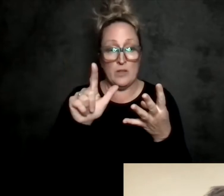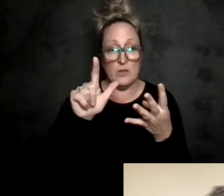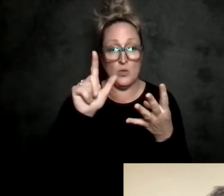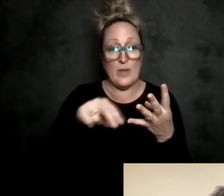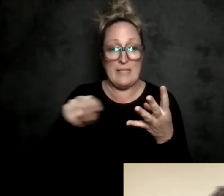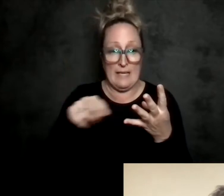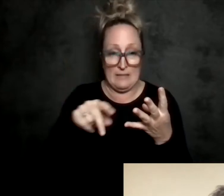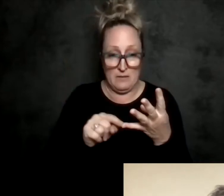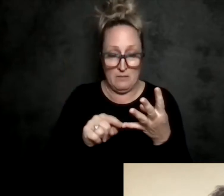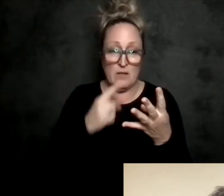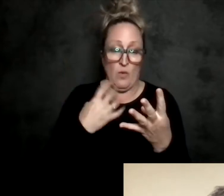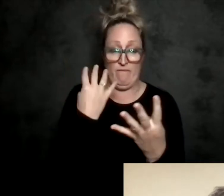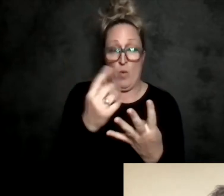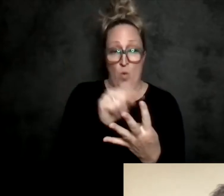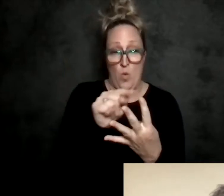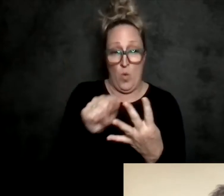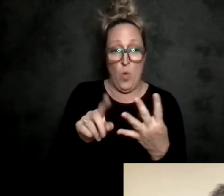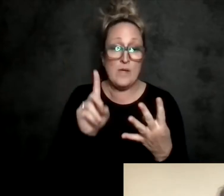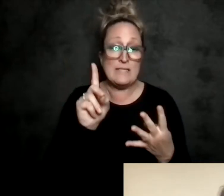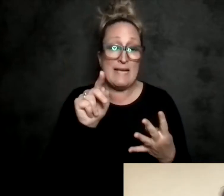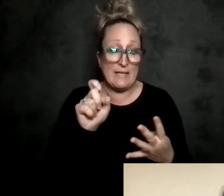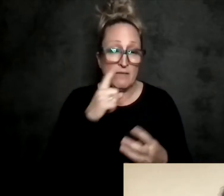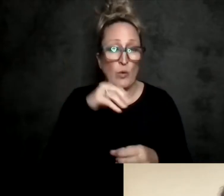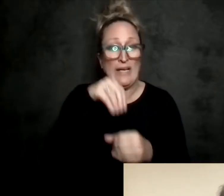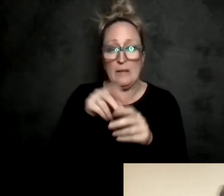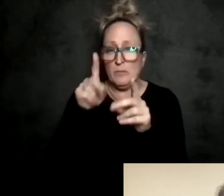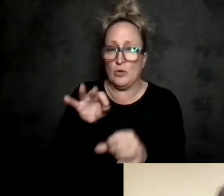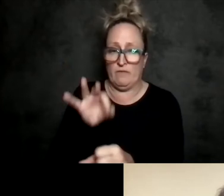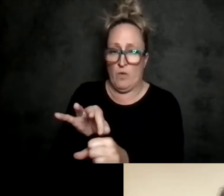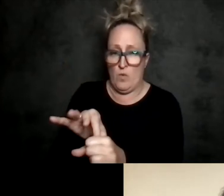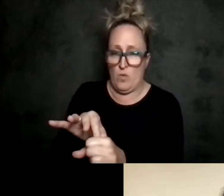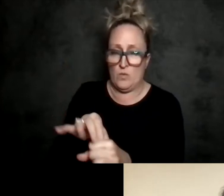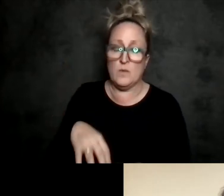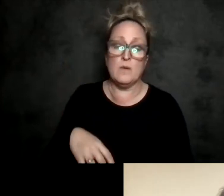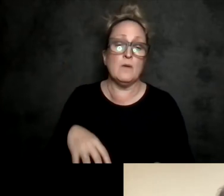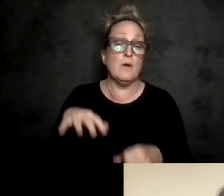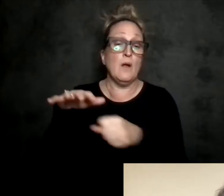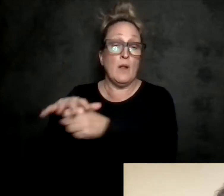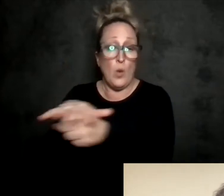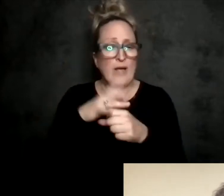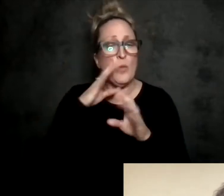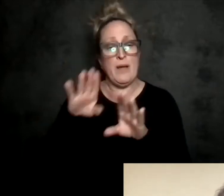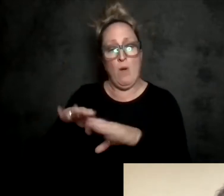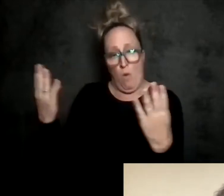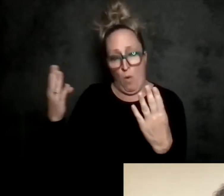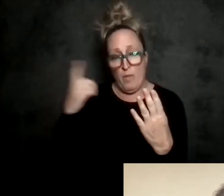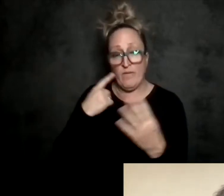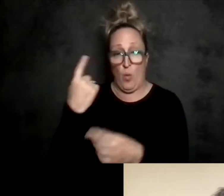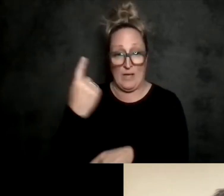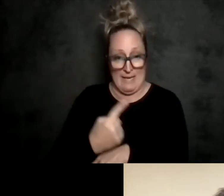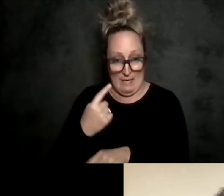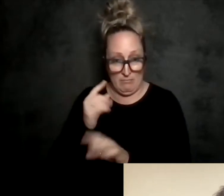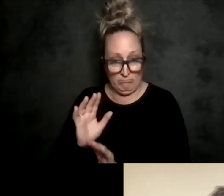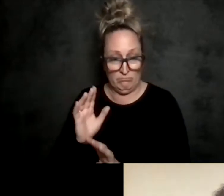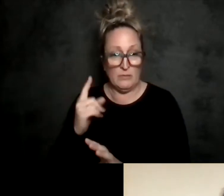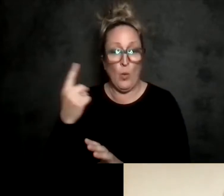22nd. So there will be 4 dates for in-person voting. A location will be open for 1 day